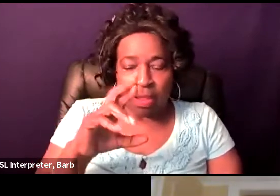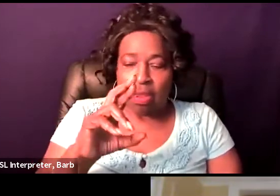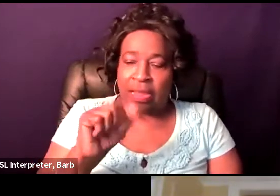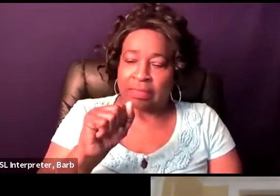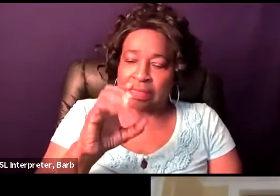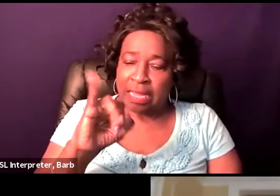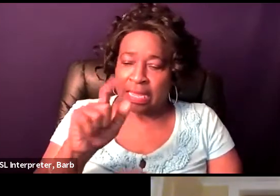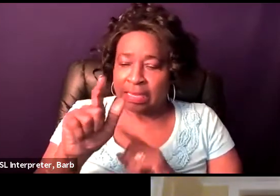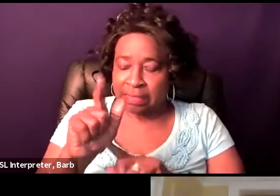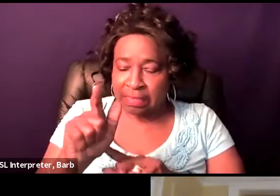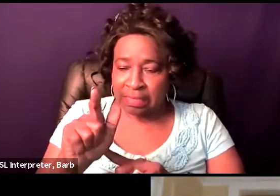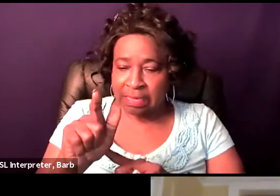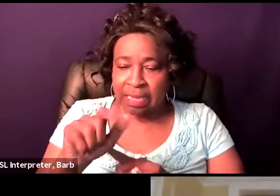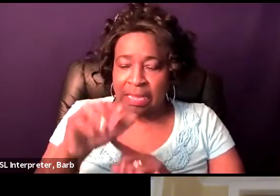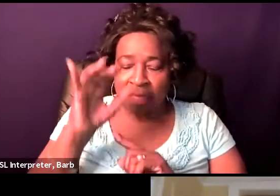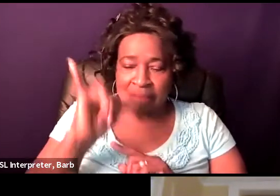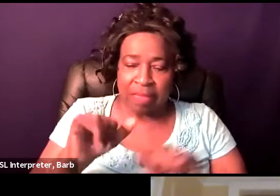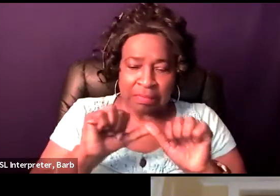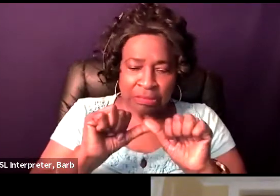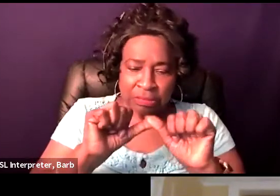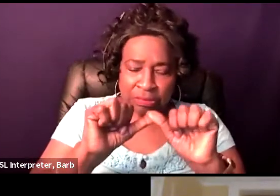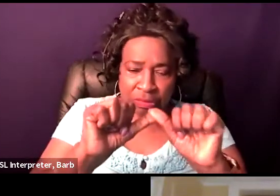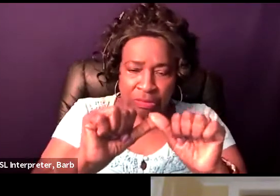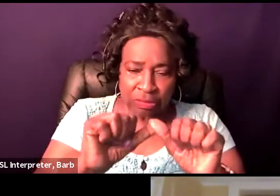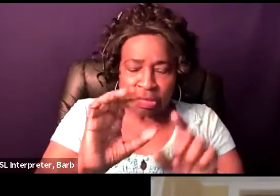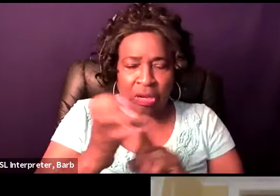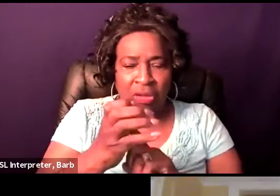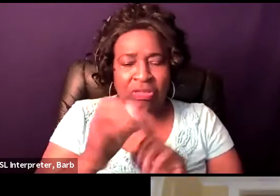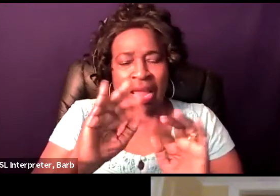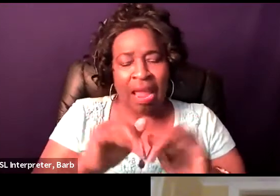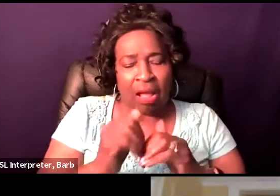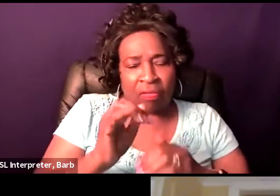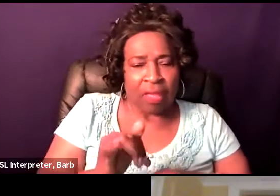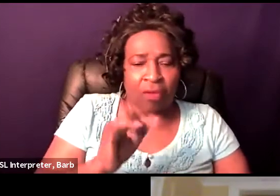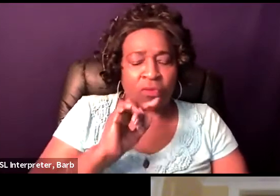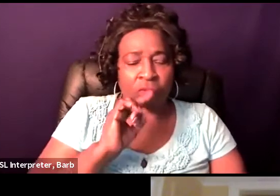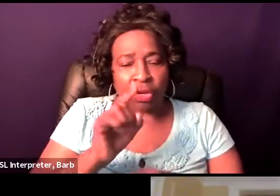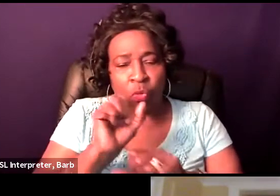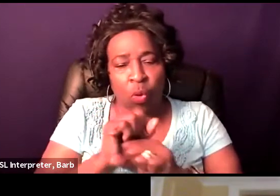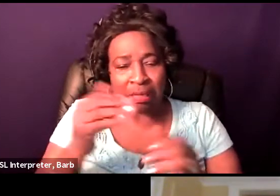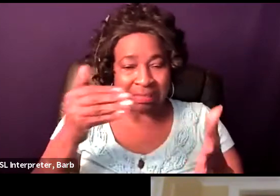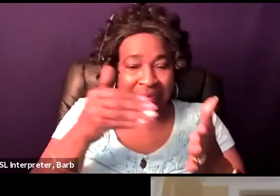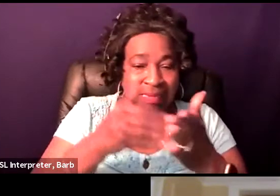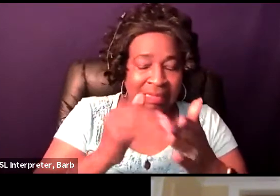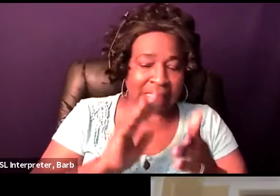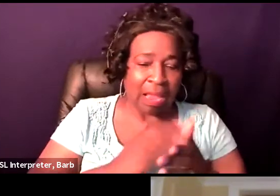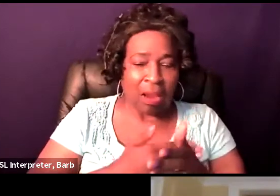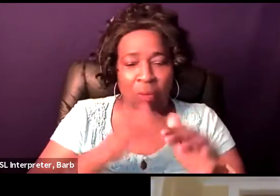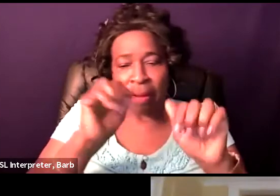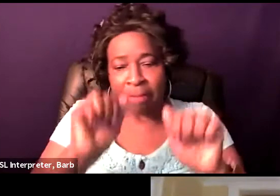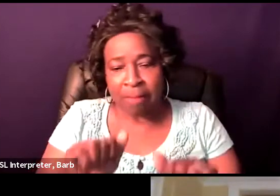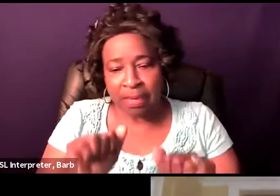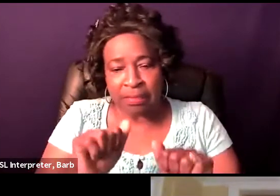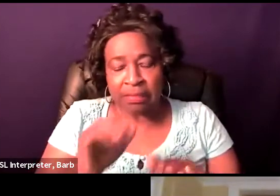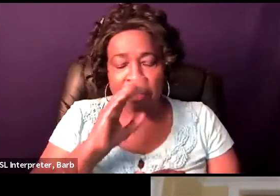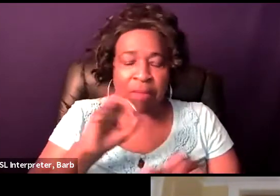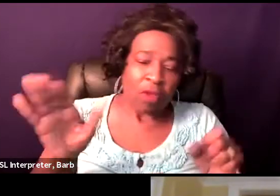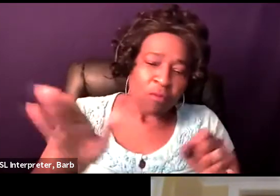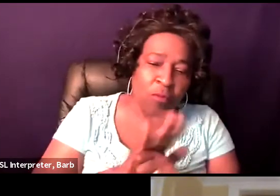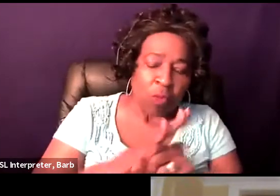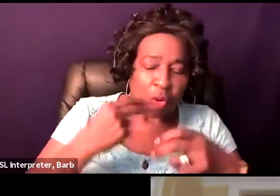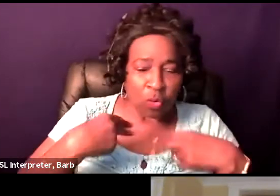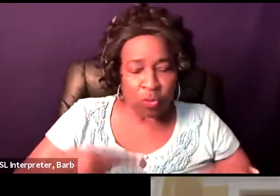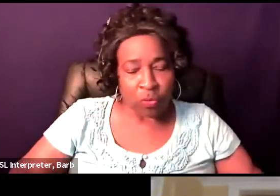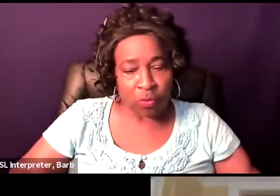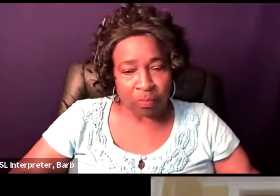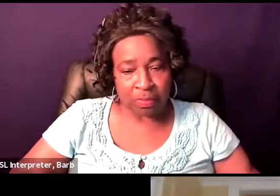and grind culture, how that really works against our ability to be full human beings in the